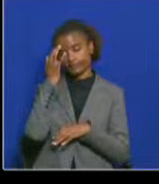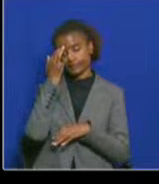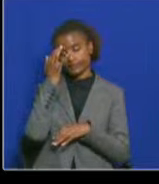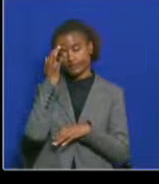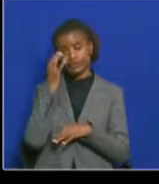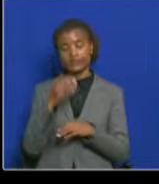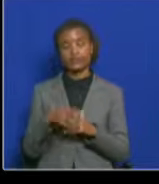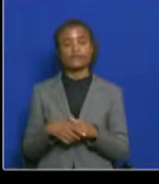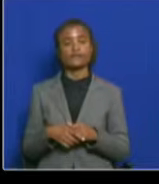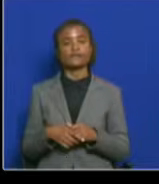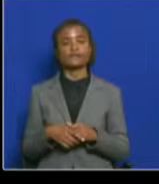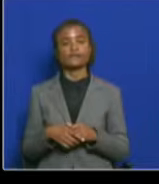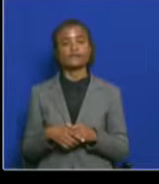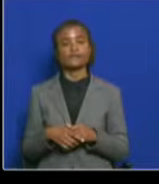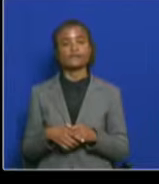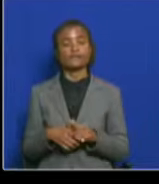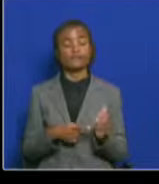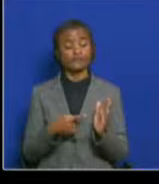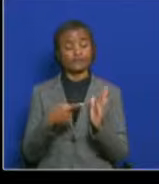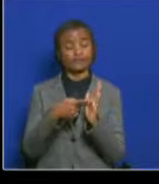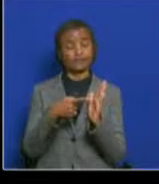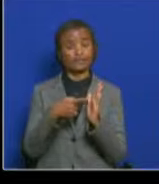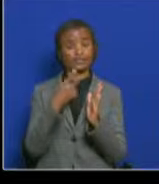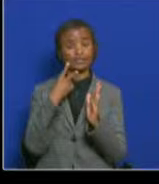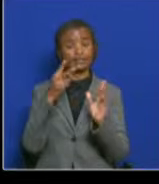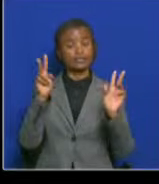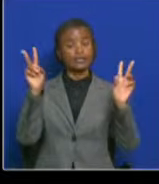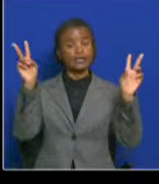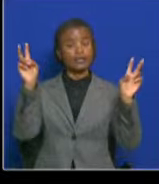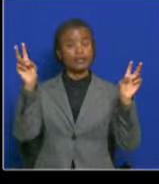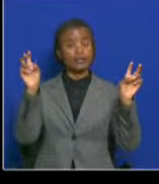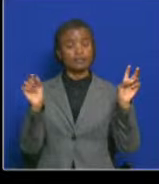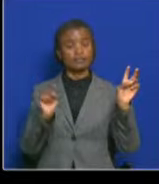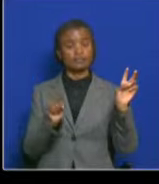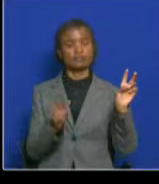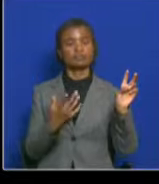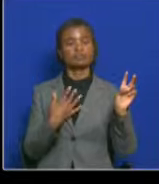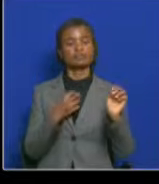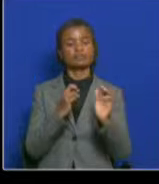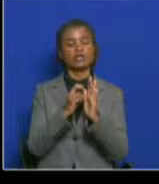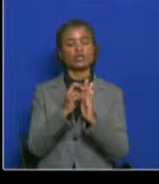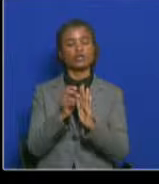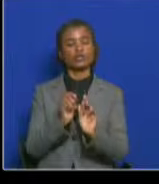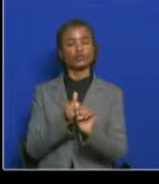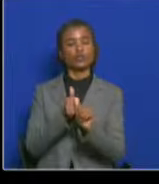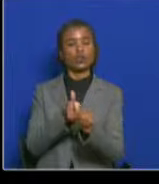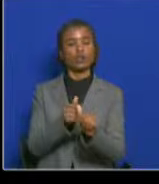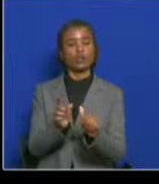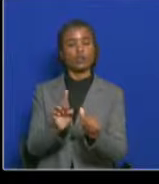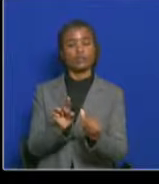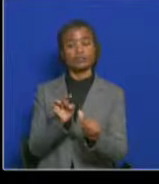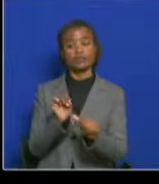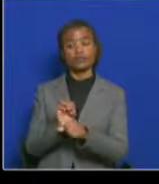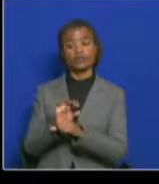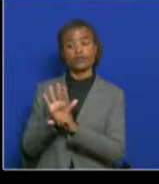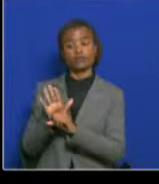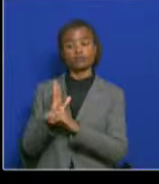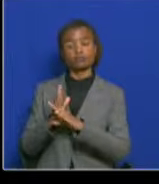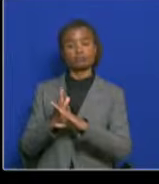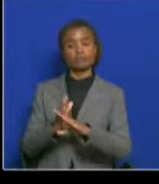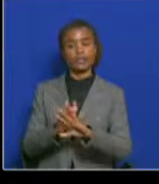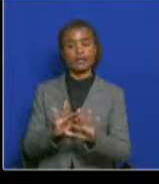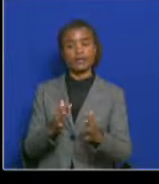well, you can see the heading. It's a protocol for containment of COVID, and it says that this is approval for all